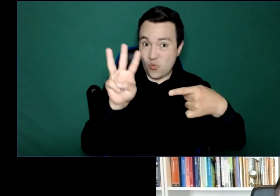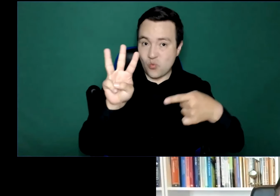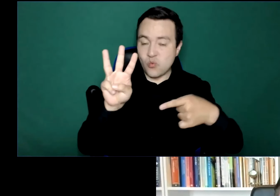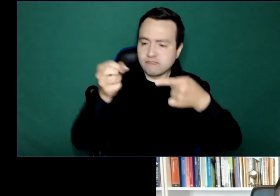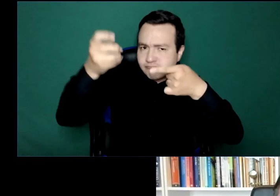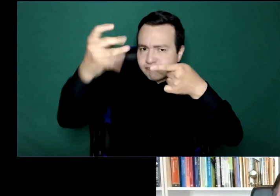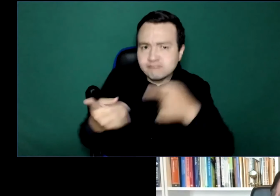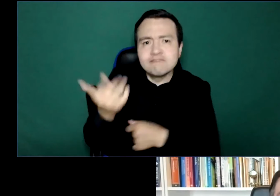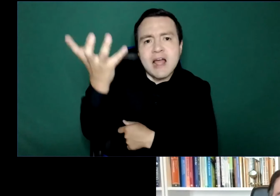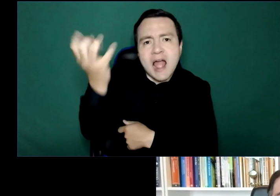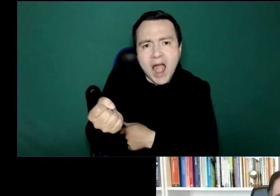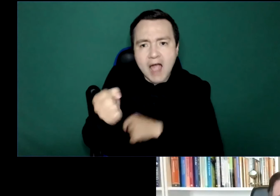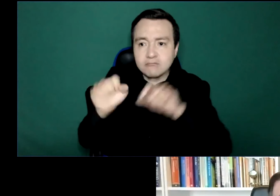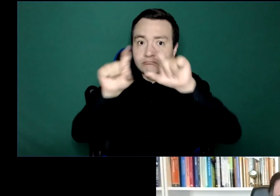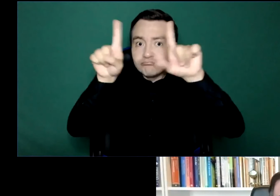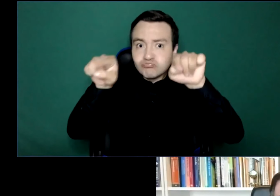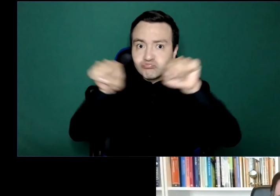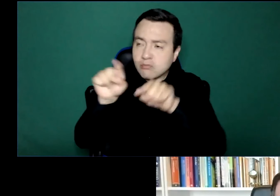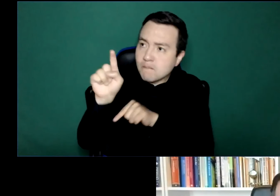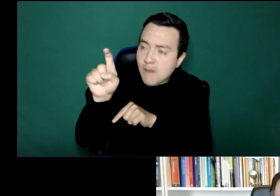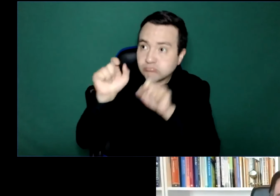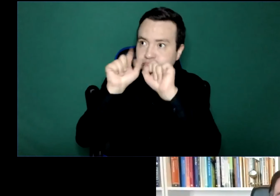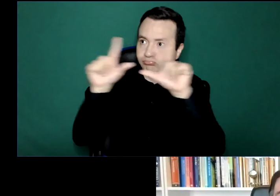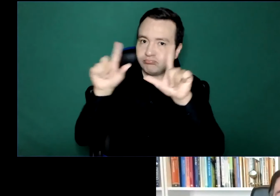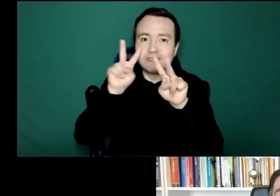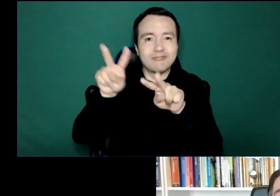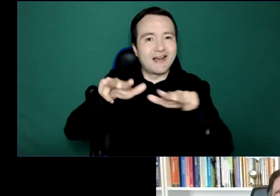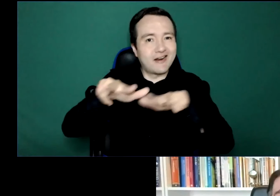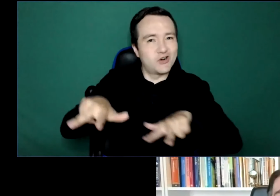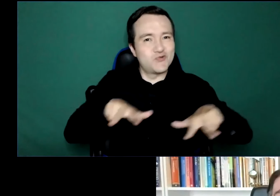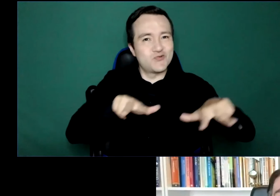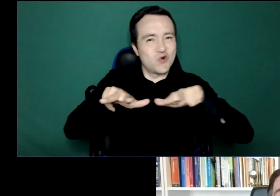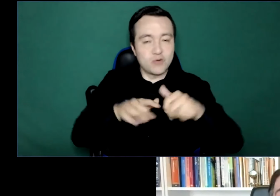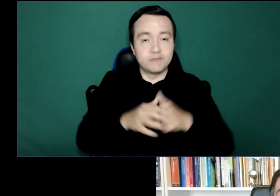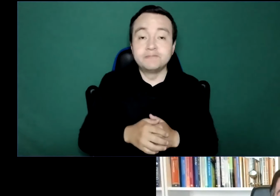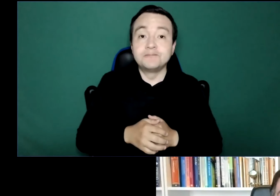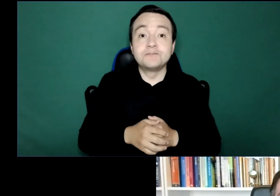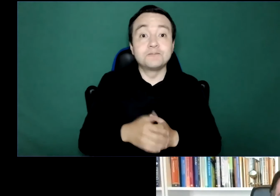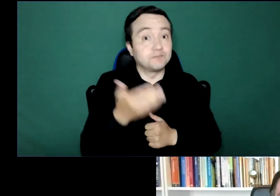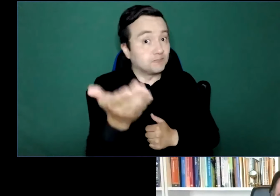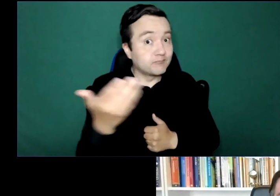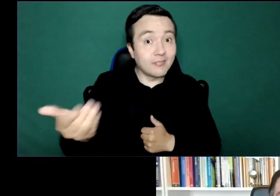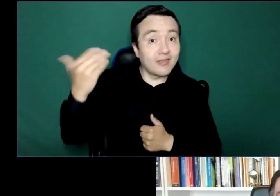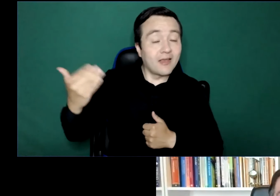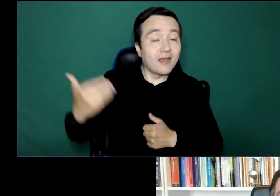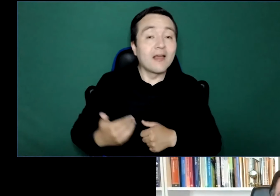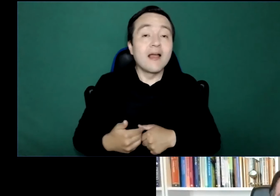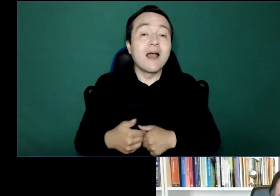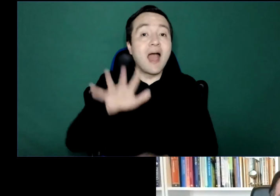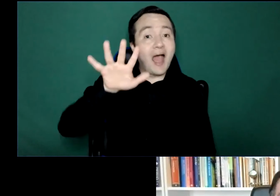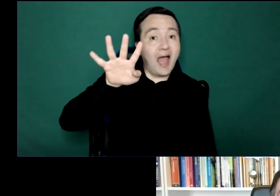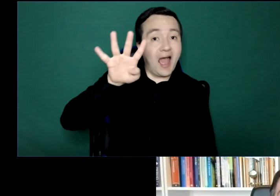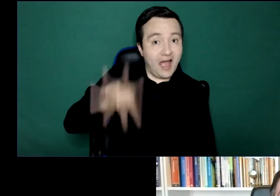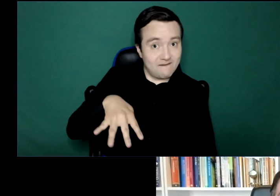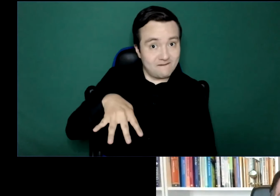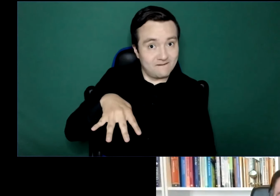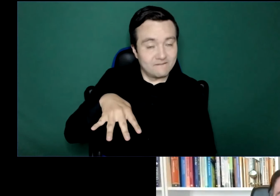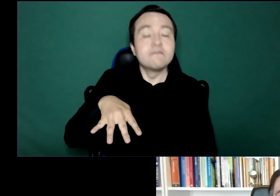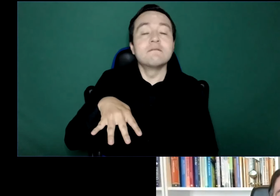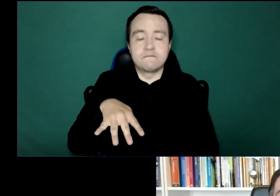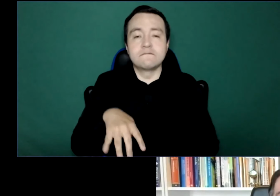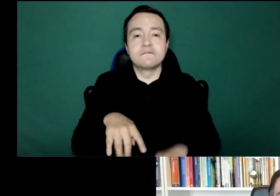materials for each one of the webinars. On 7th of April last, we celebrated the World Health Day